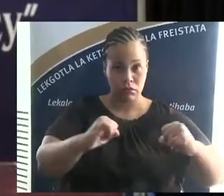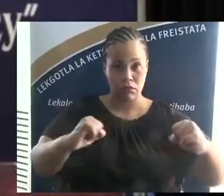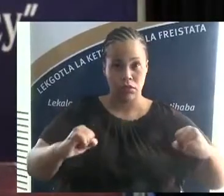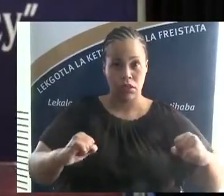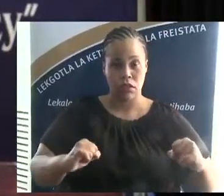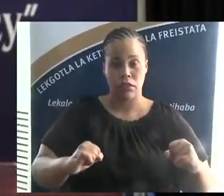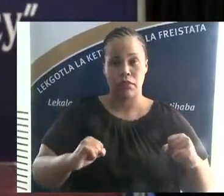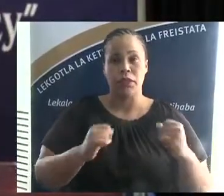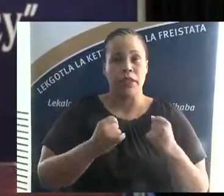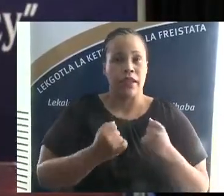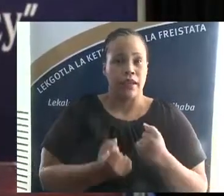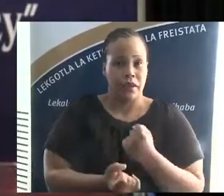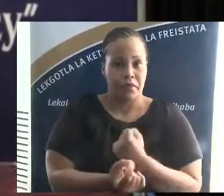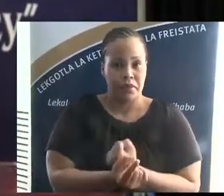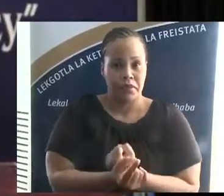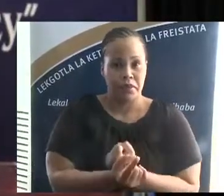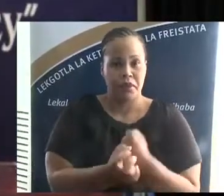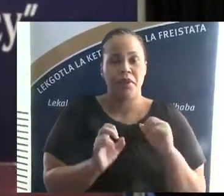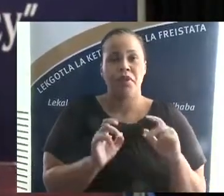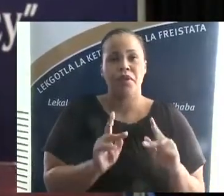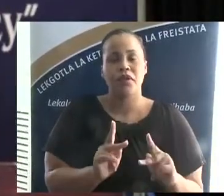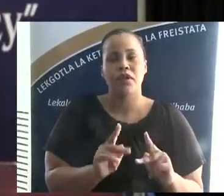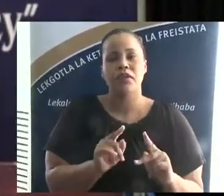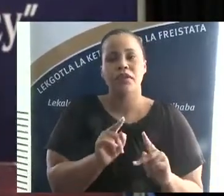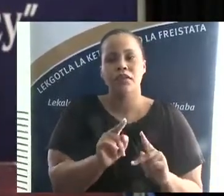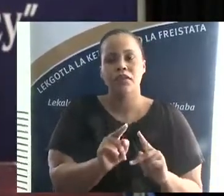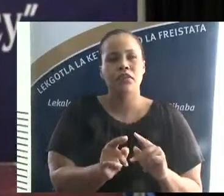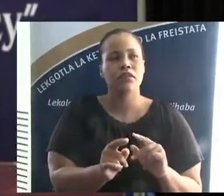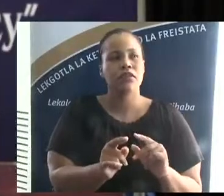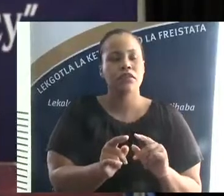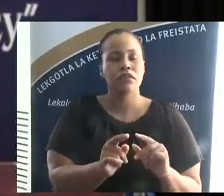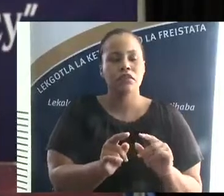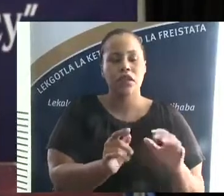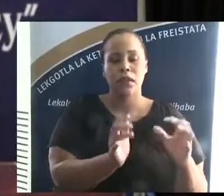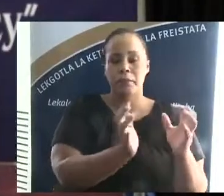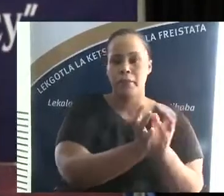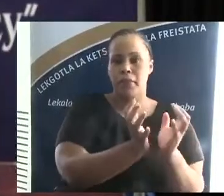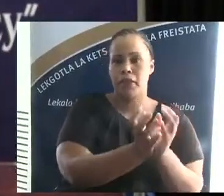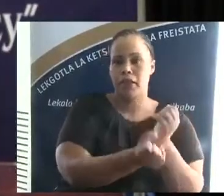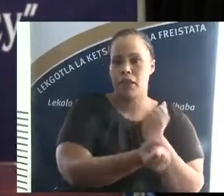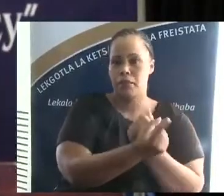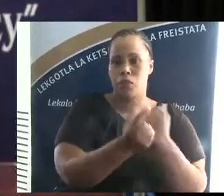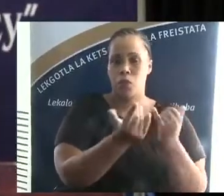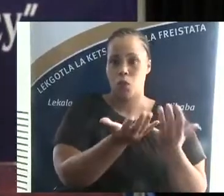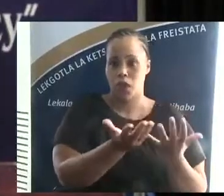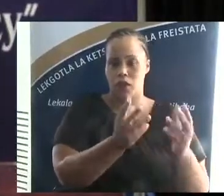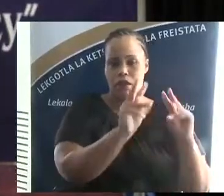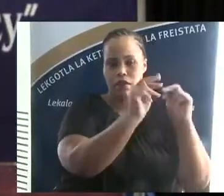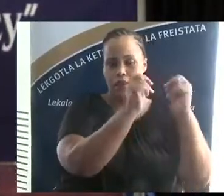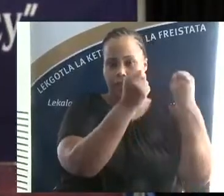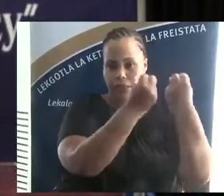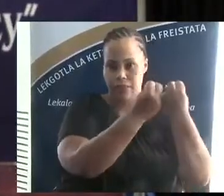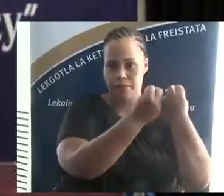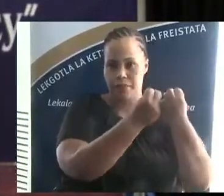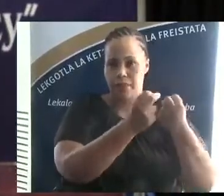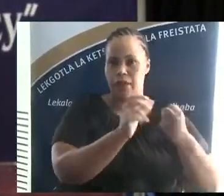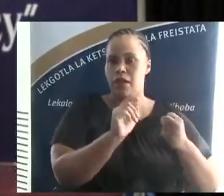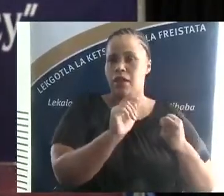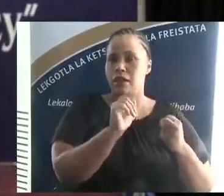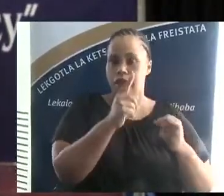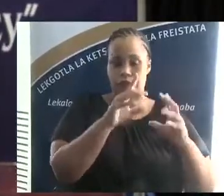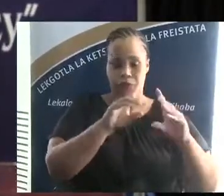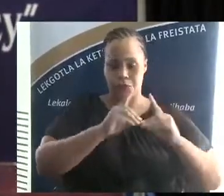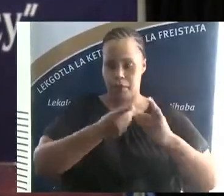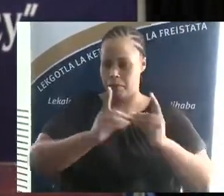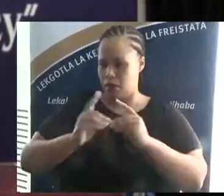following forums. And these are sectoral meetings at national, so each department in the various sectors have a national